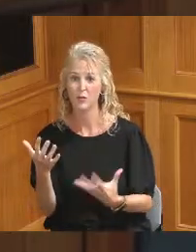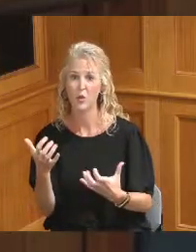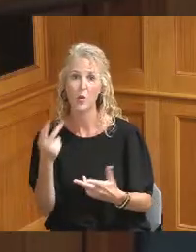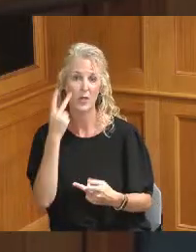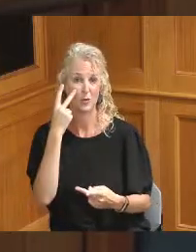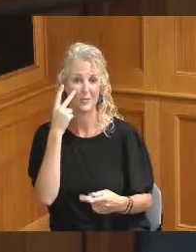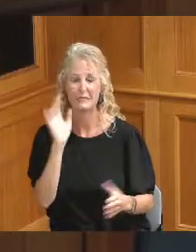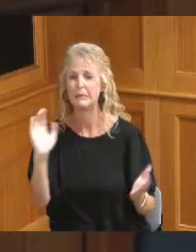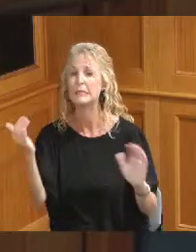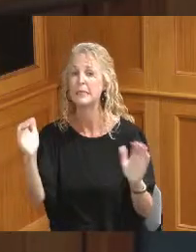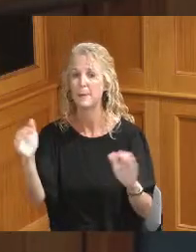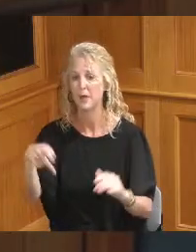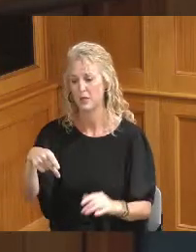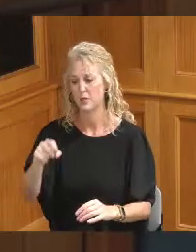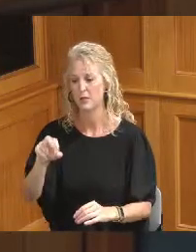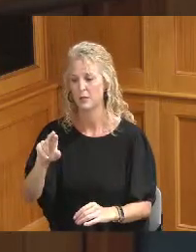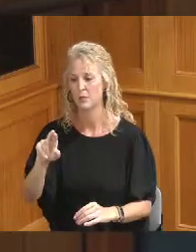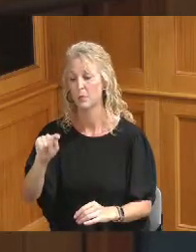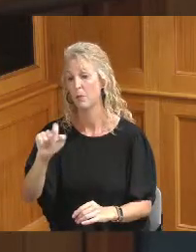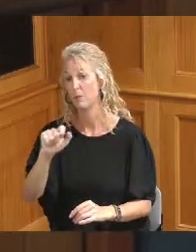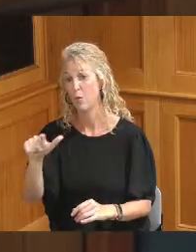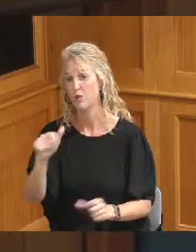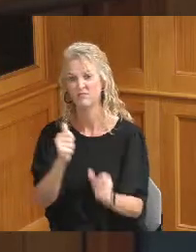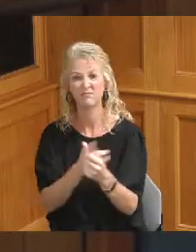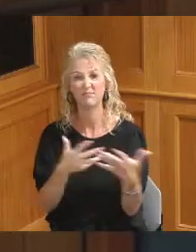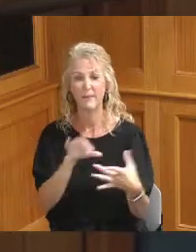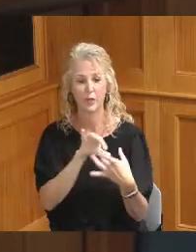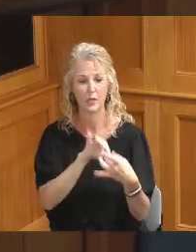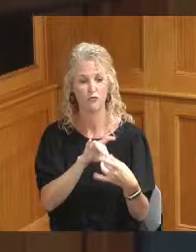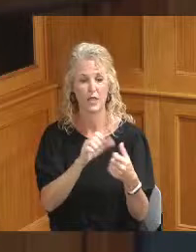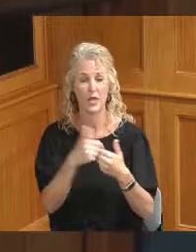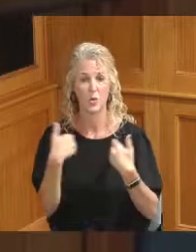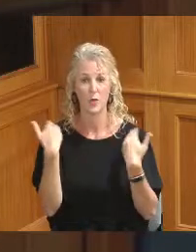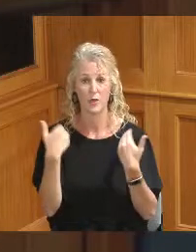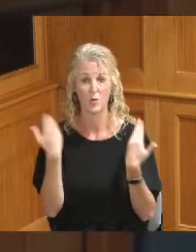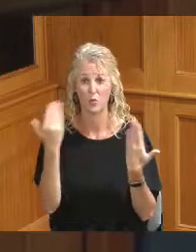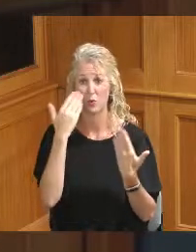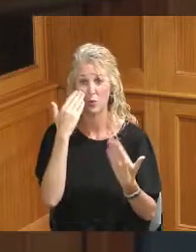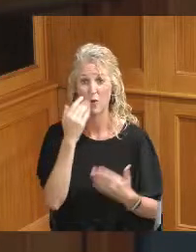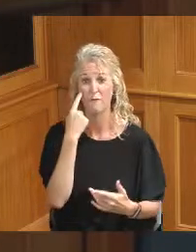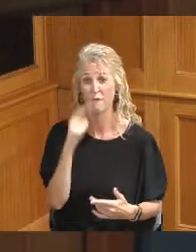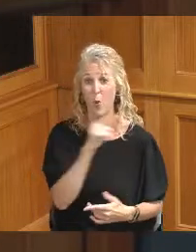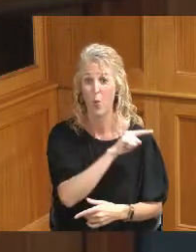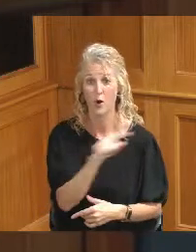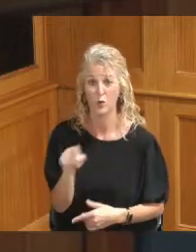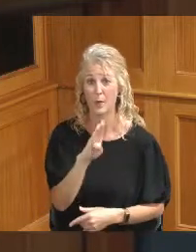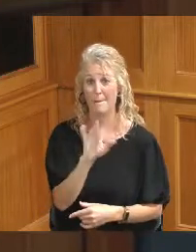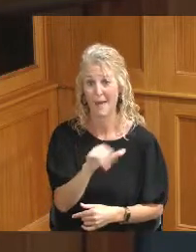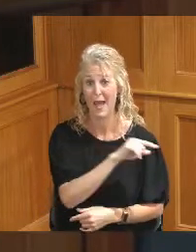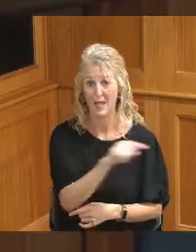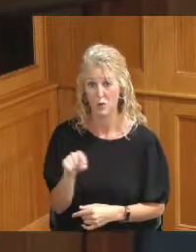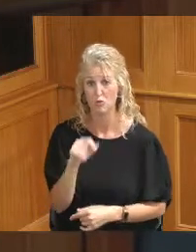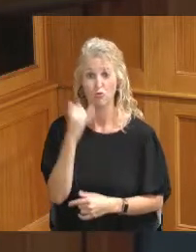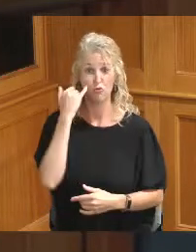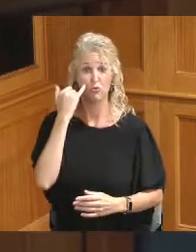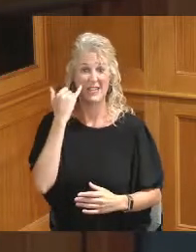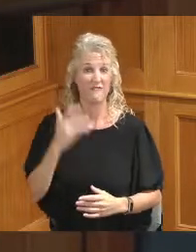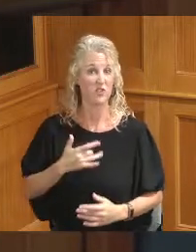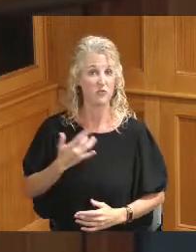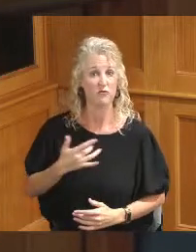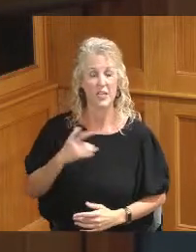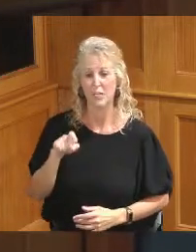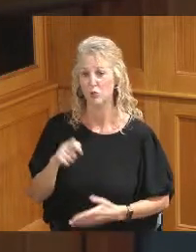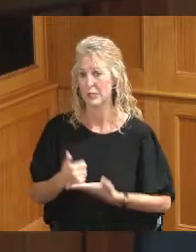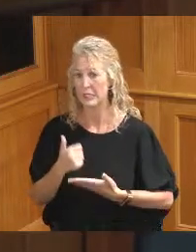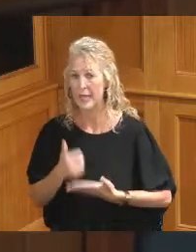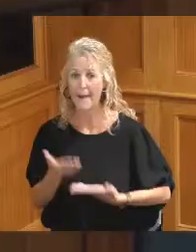portal for everything for youth by youth. Yes. You could go there if you're feeling like you